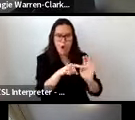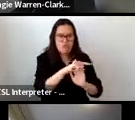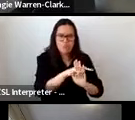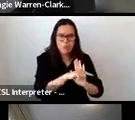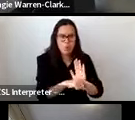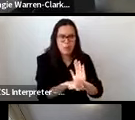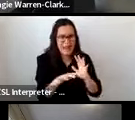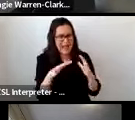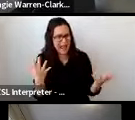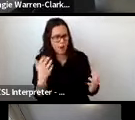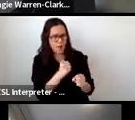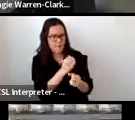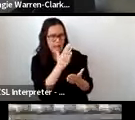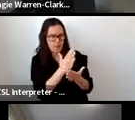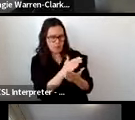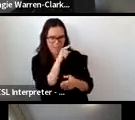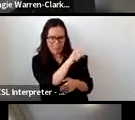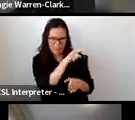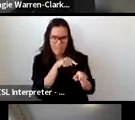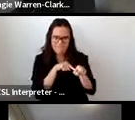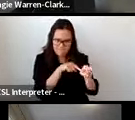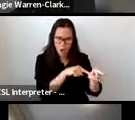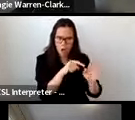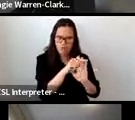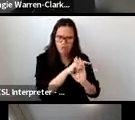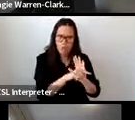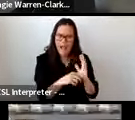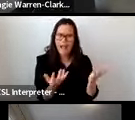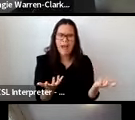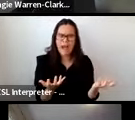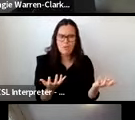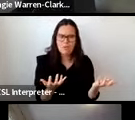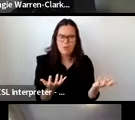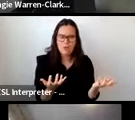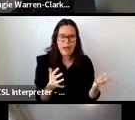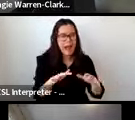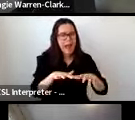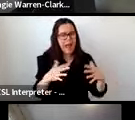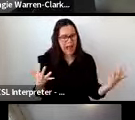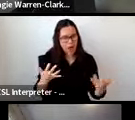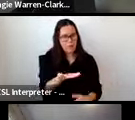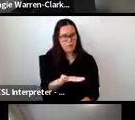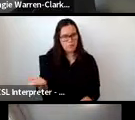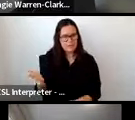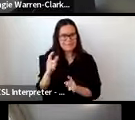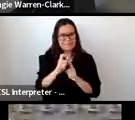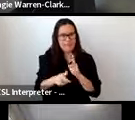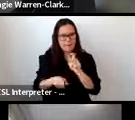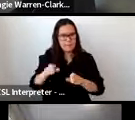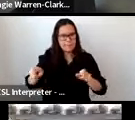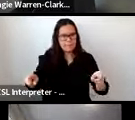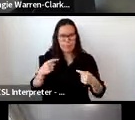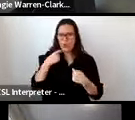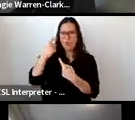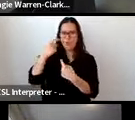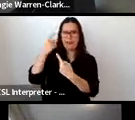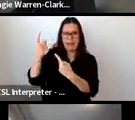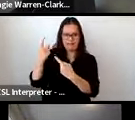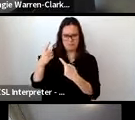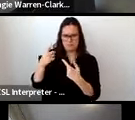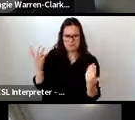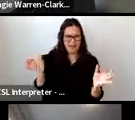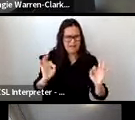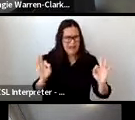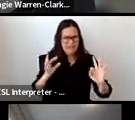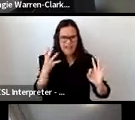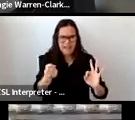going to make it easy for parties to make complaints, to identify where the issues are, and to